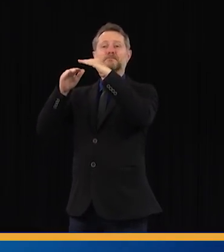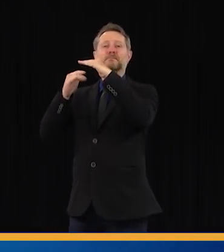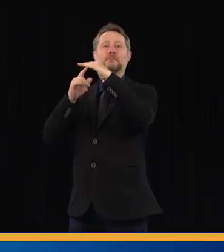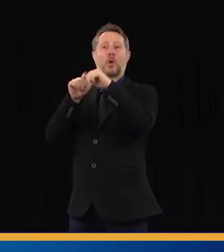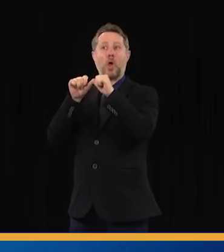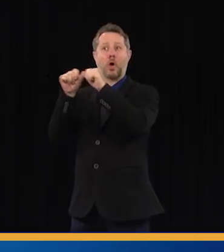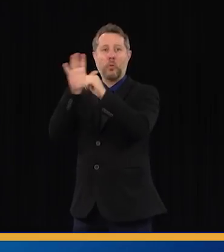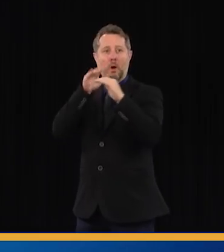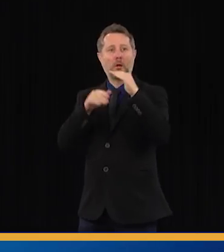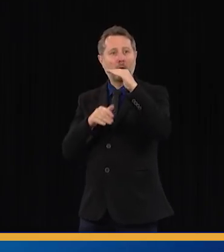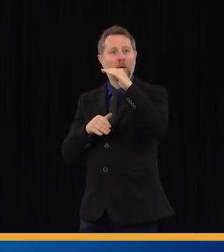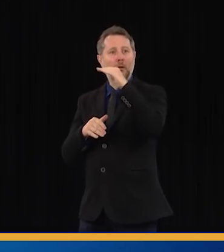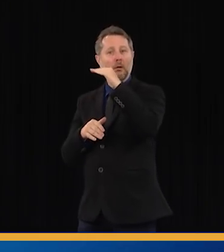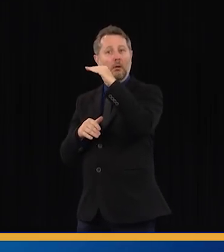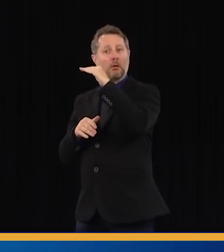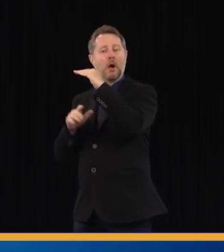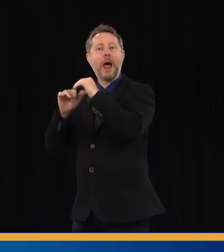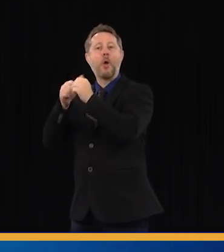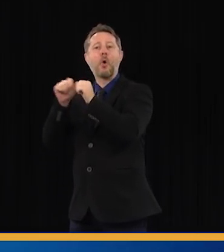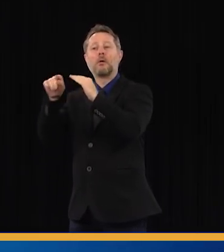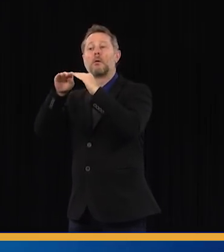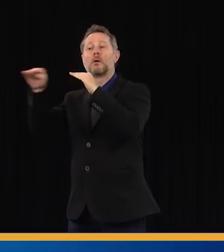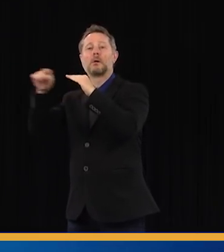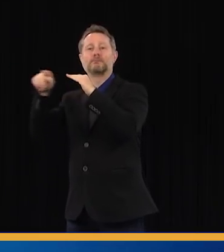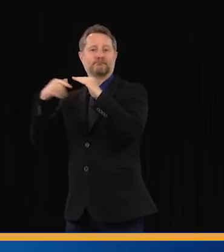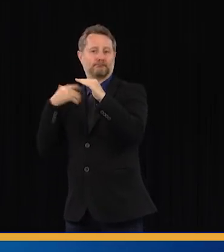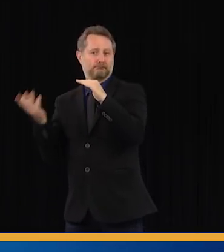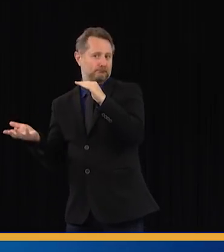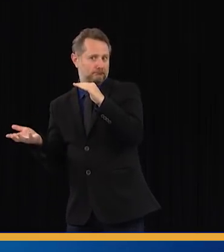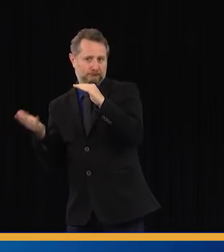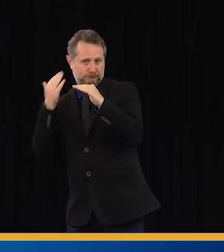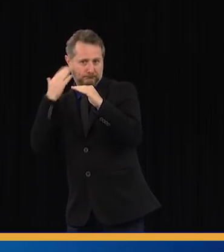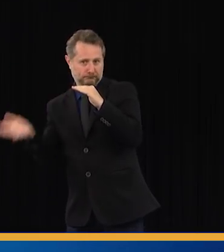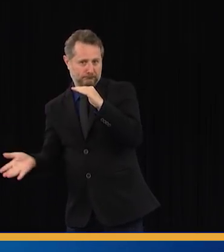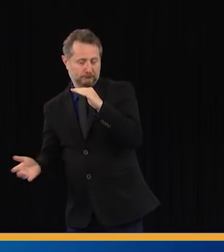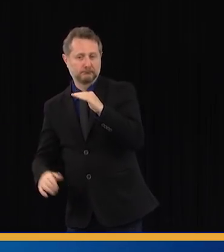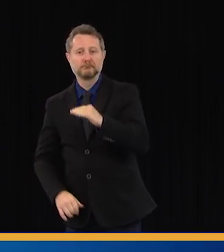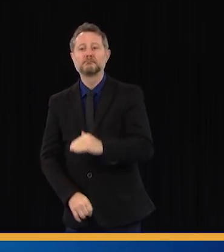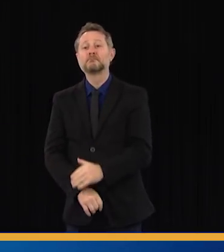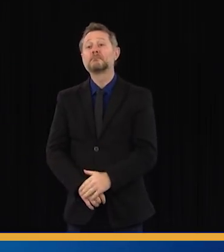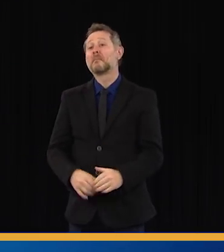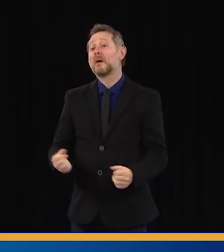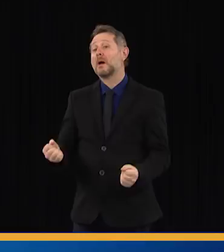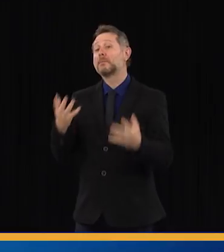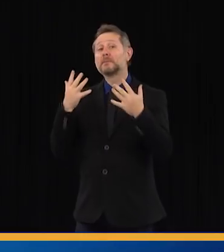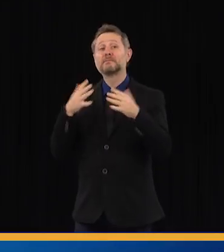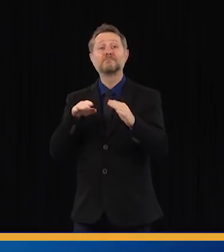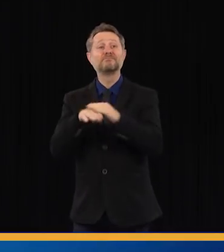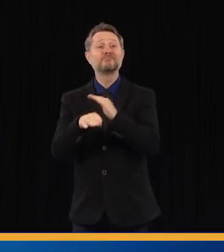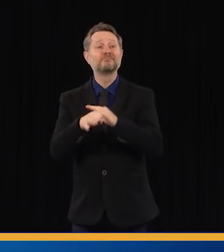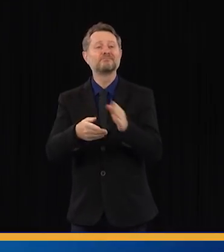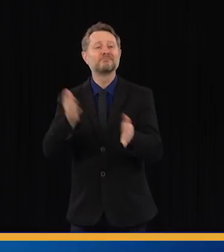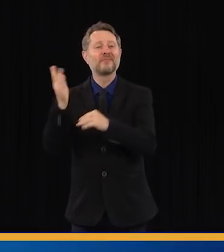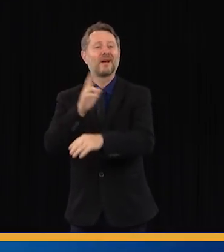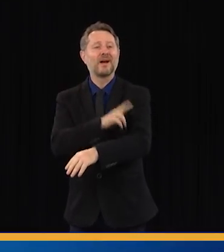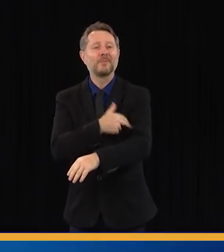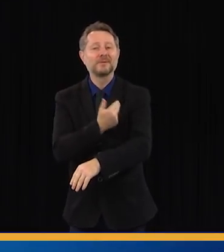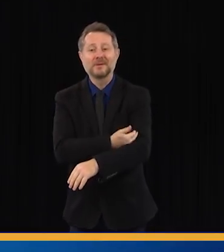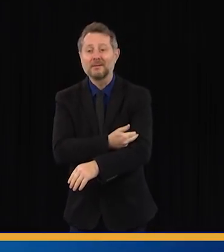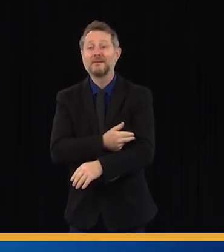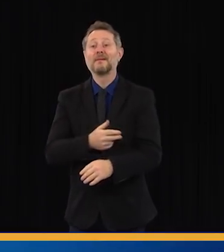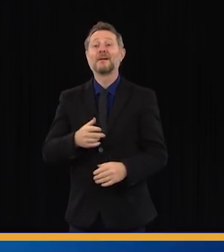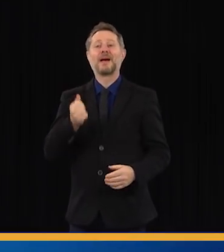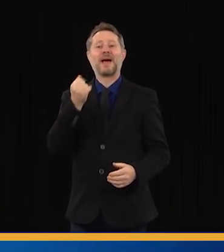nobody's been here before. But if you look at the number of total admissions, 18,000,